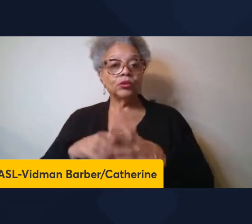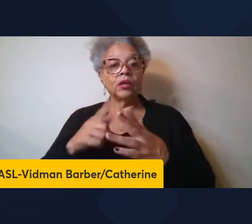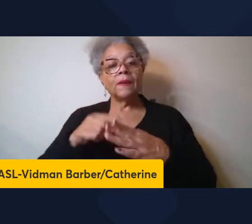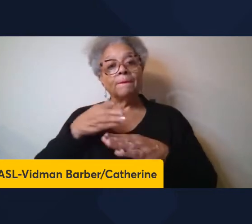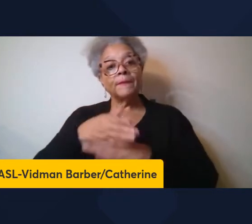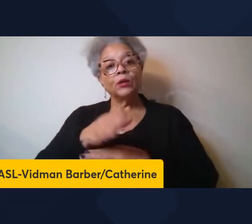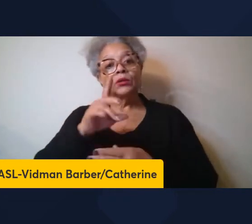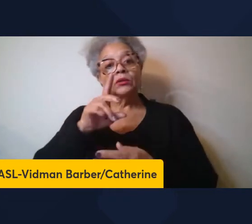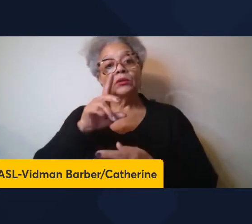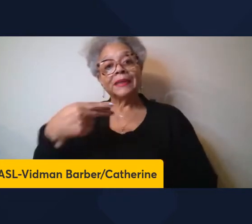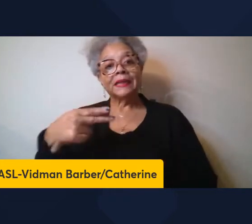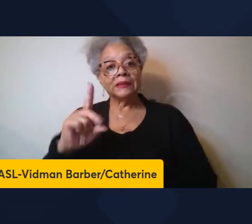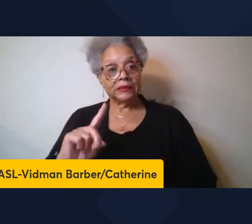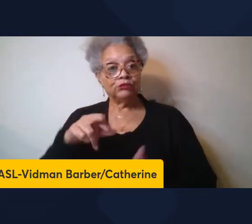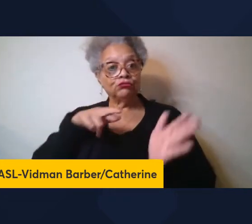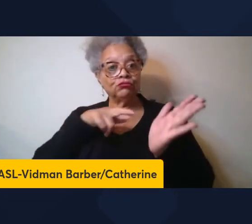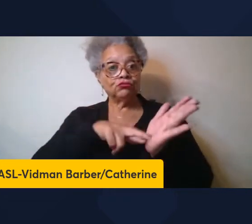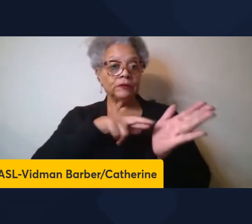postdoctoral research